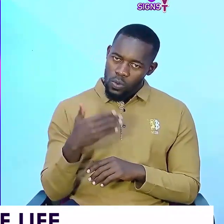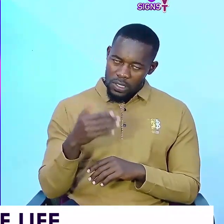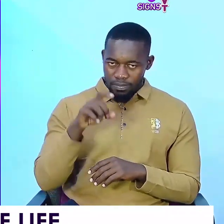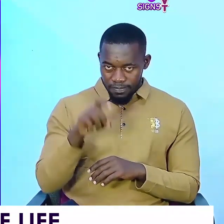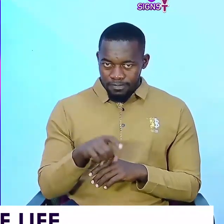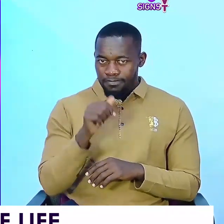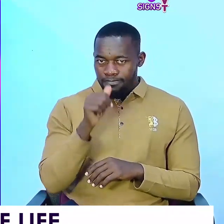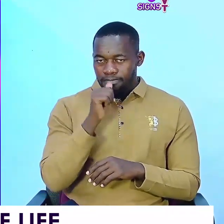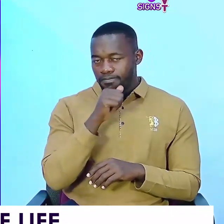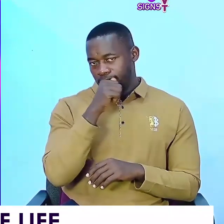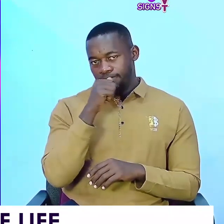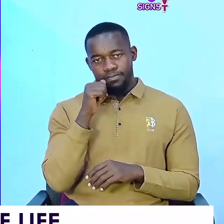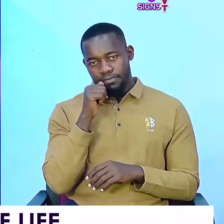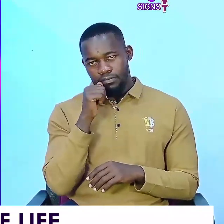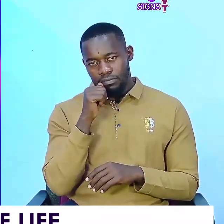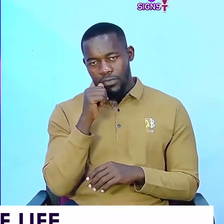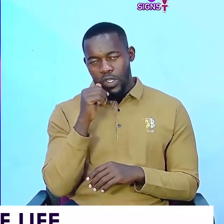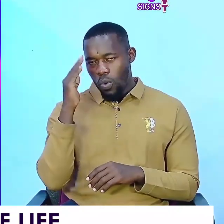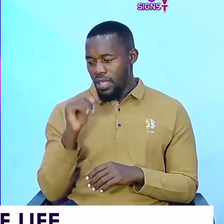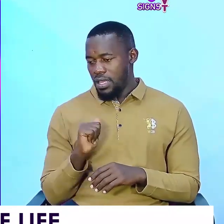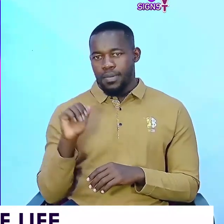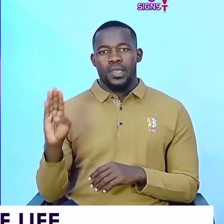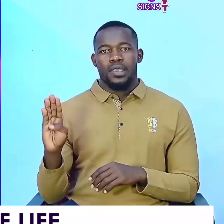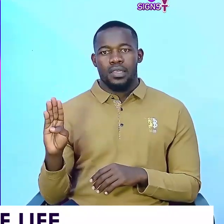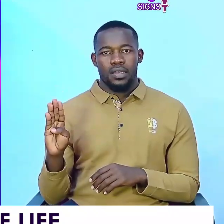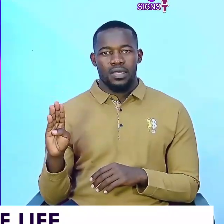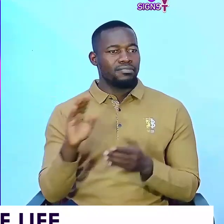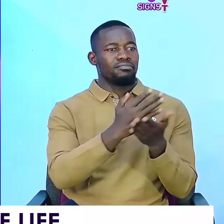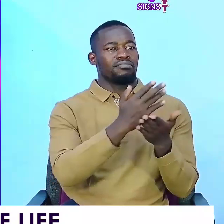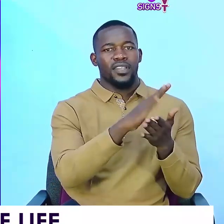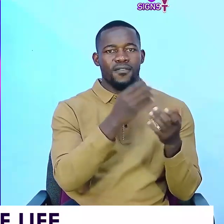I know you'll be diverting it to people that were not meant to